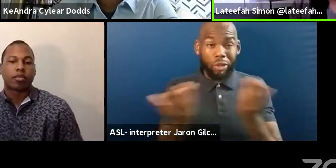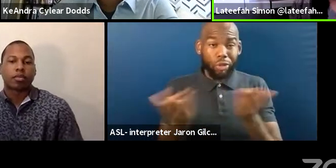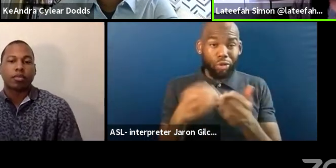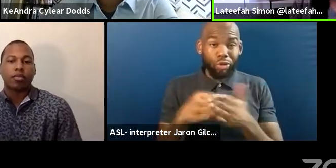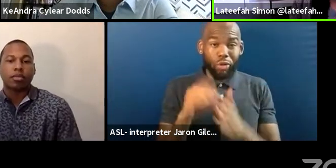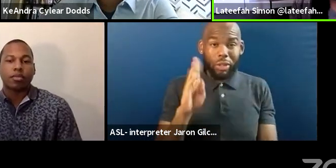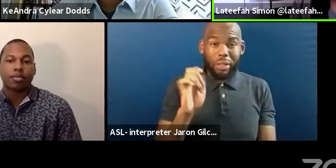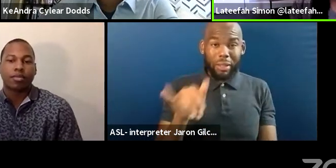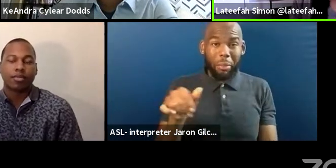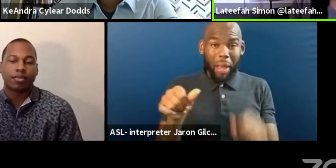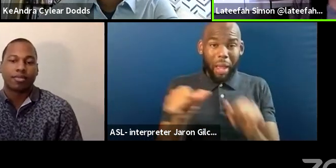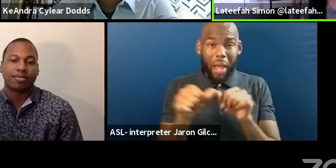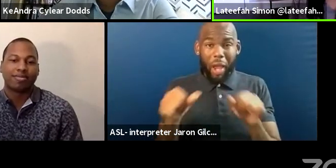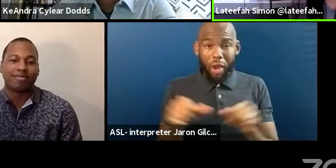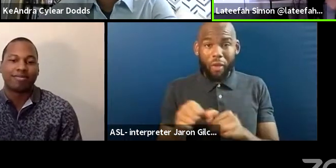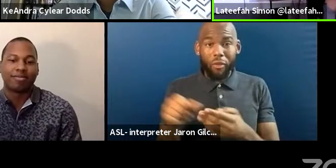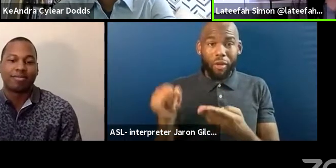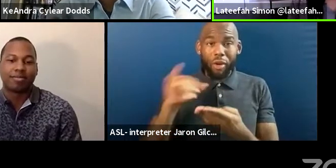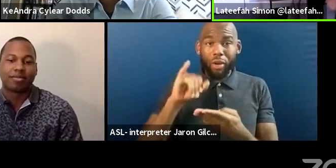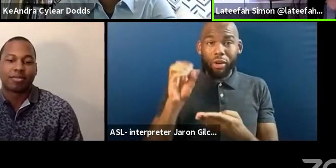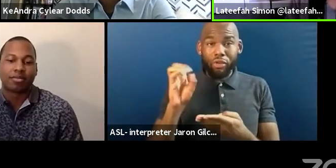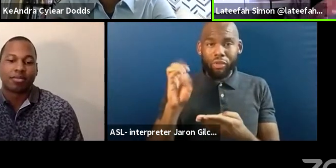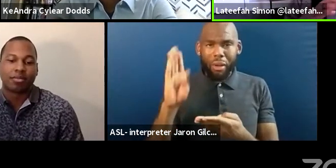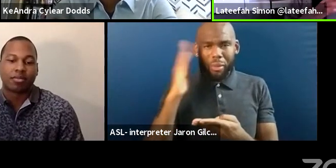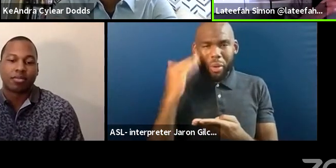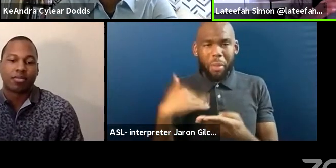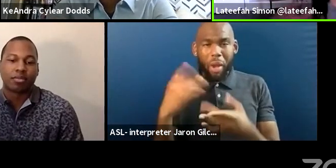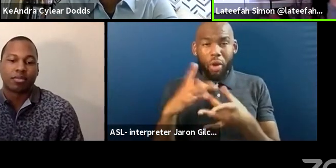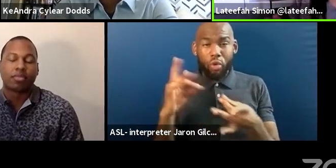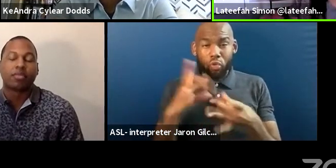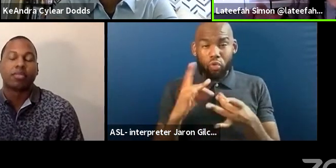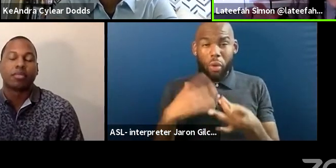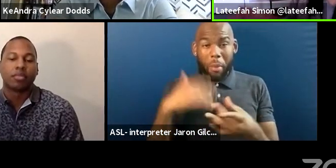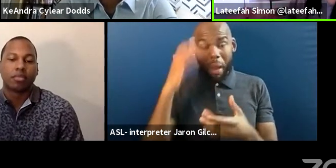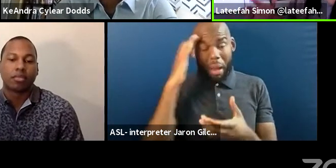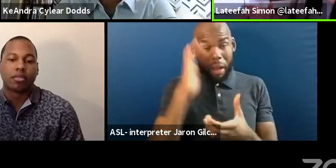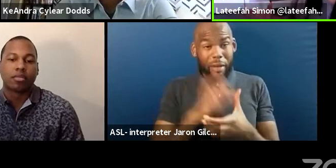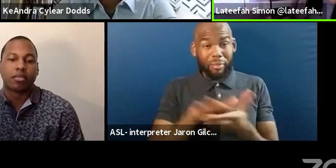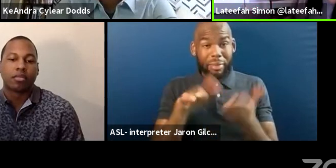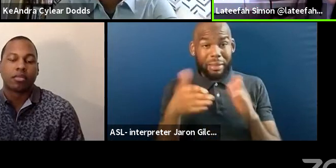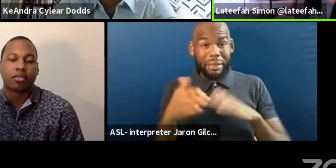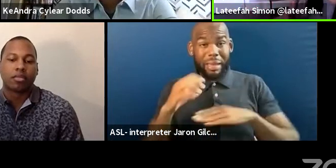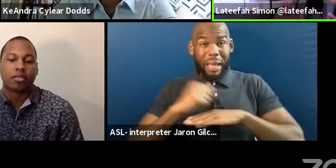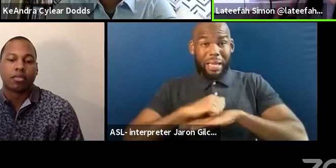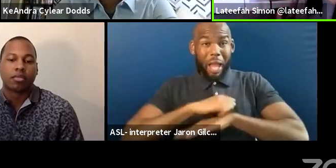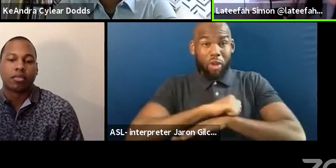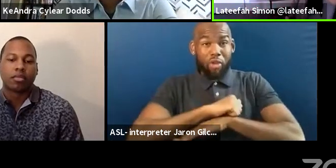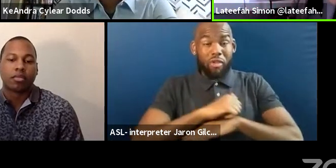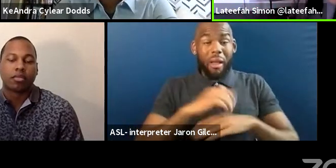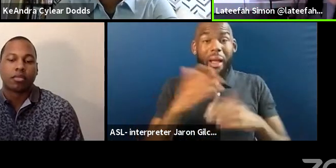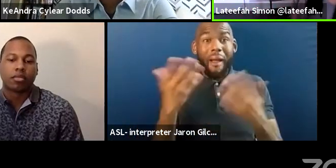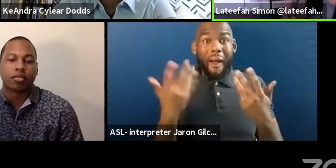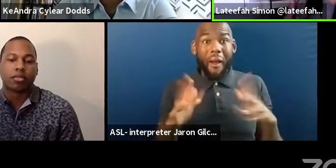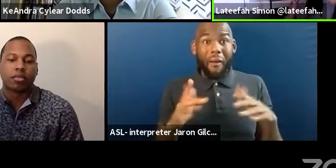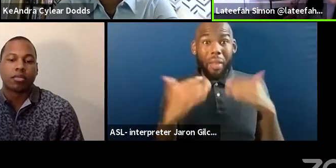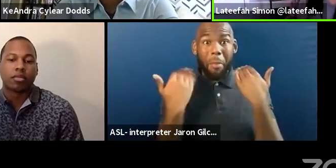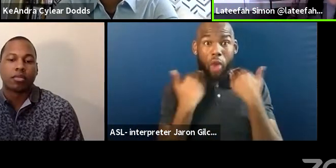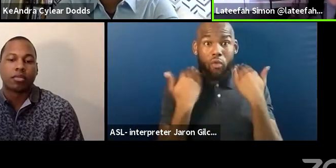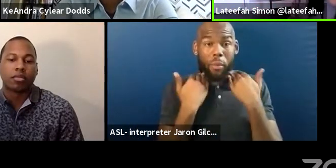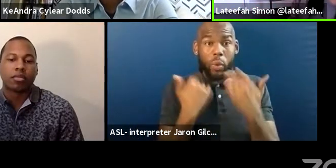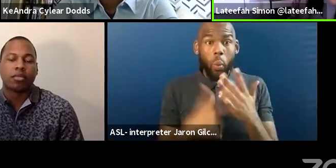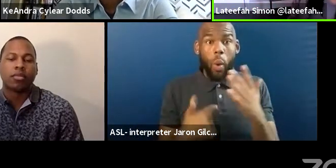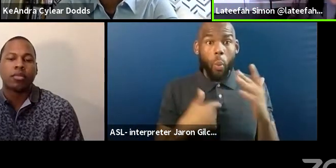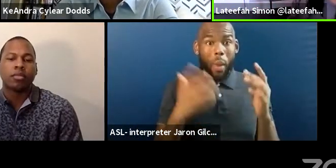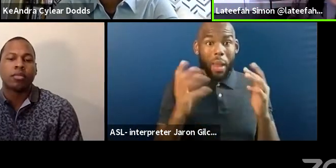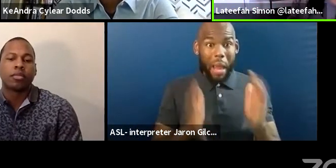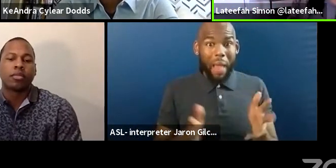my story. My husband passed away from cancer, and one of the last things we had left after bankruptcy was his car. I'd never driven a